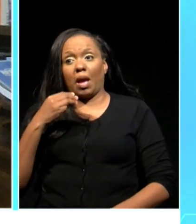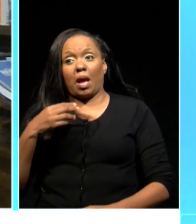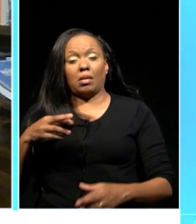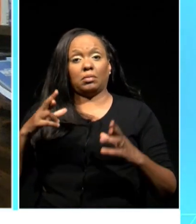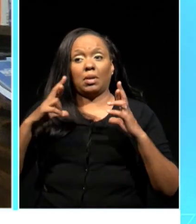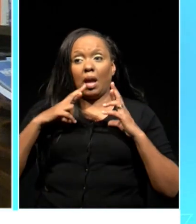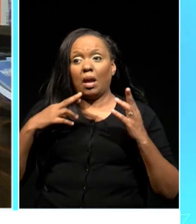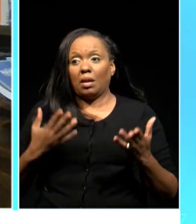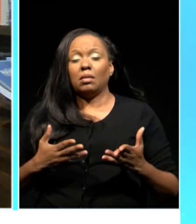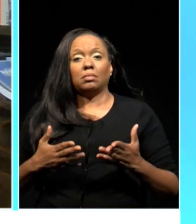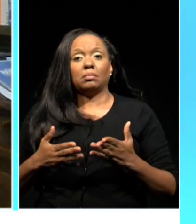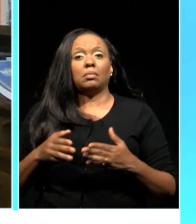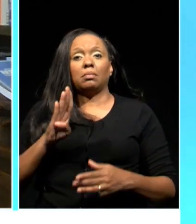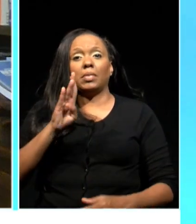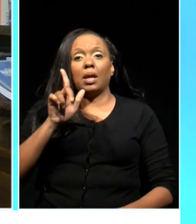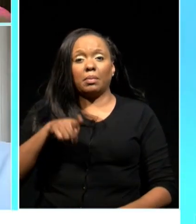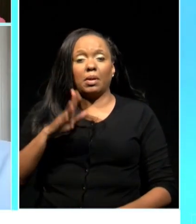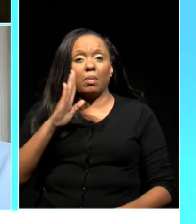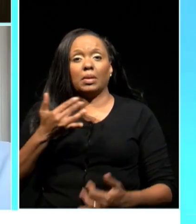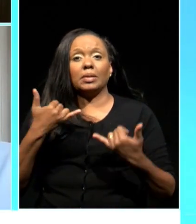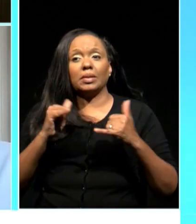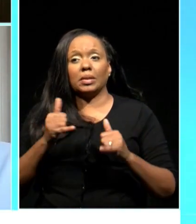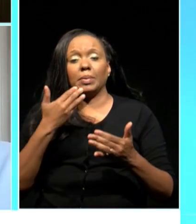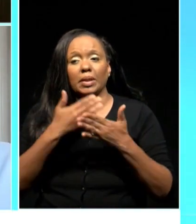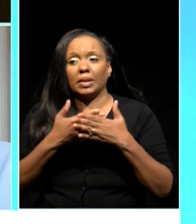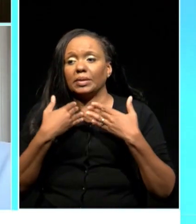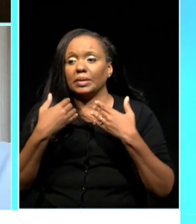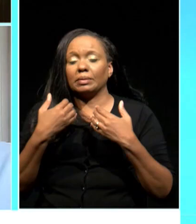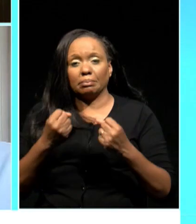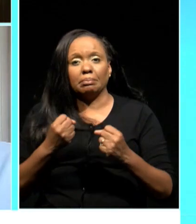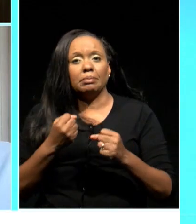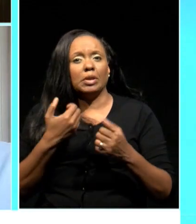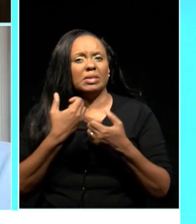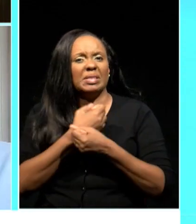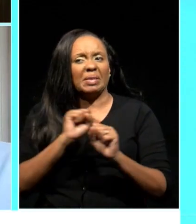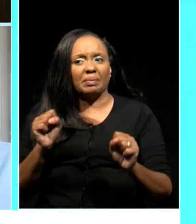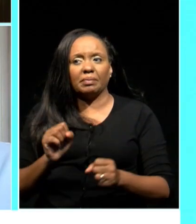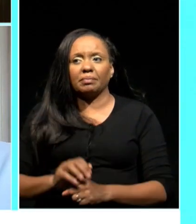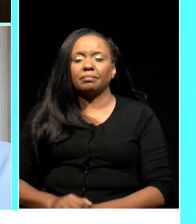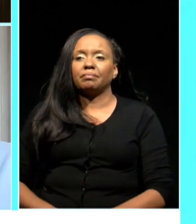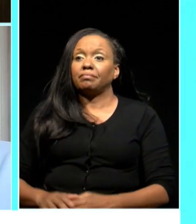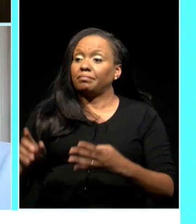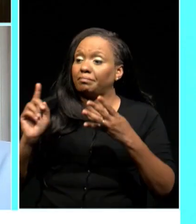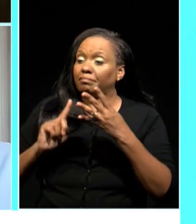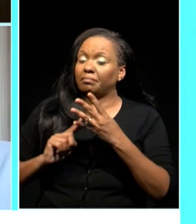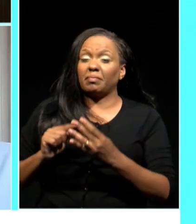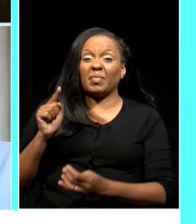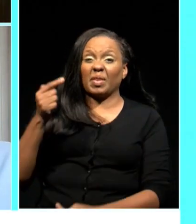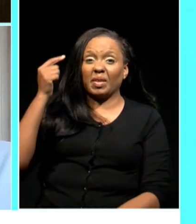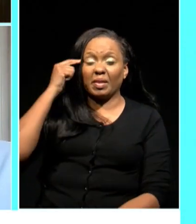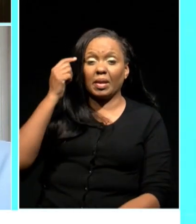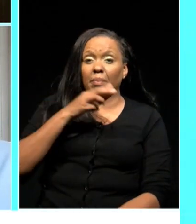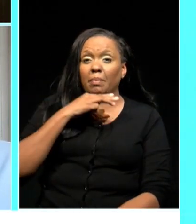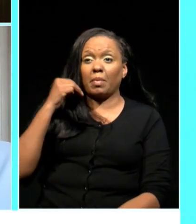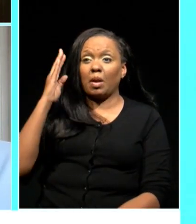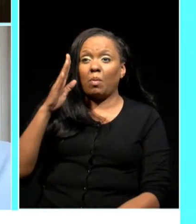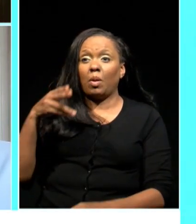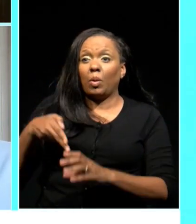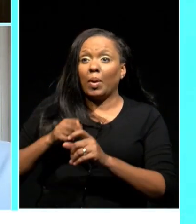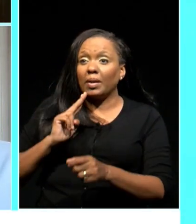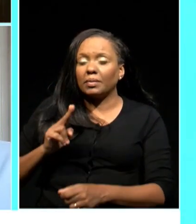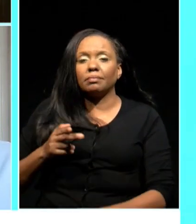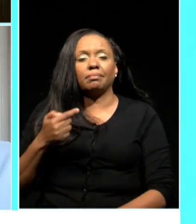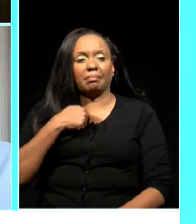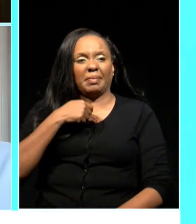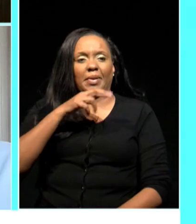active politics in Barbados. Okay, thank you, Dr. Tennyson Joseph. Your thoughts? Is Mia Motley really going to quit after 2 terms? I'll be honest.